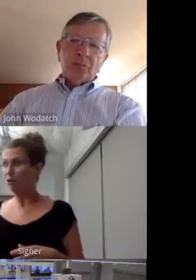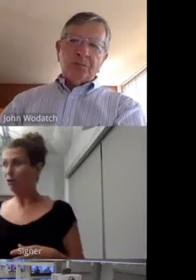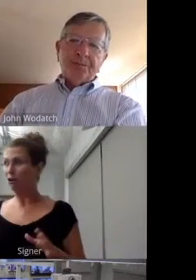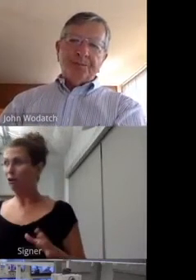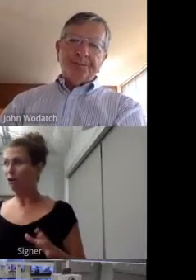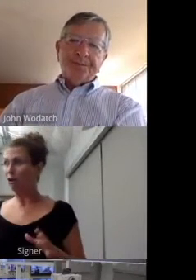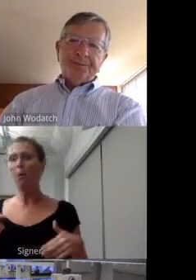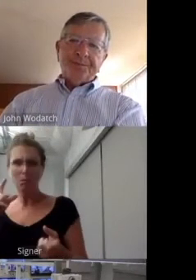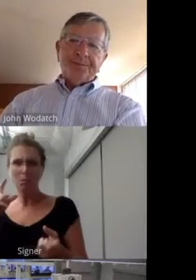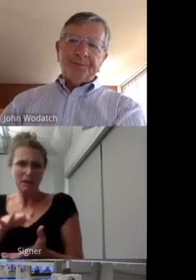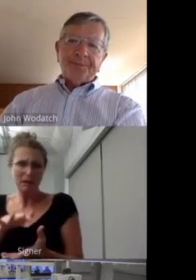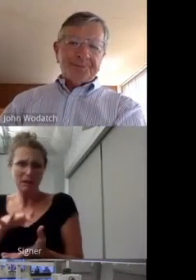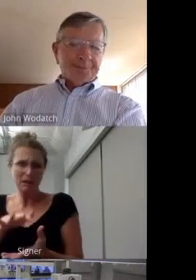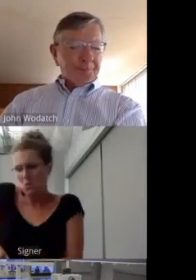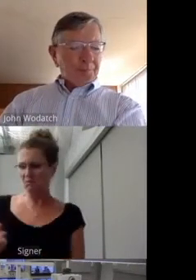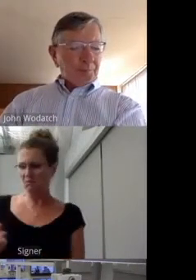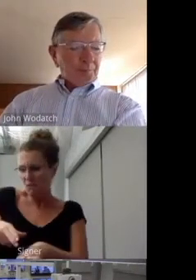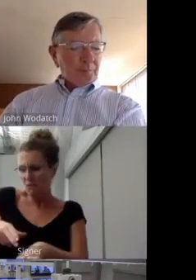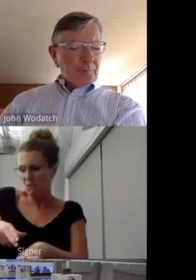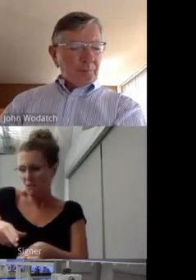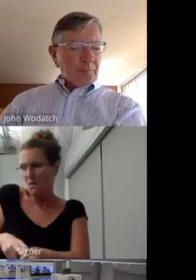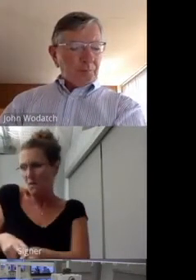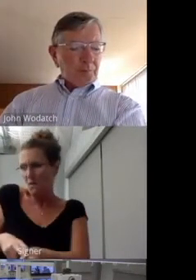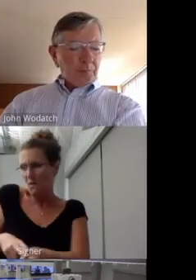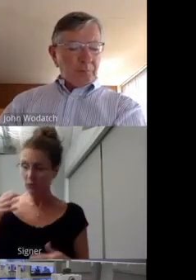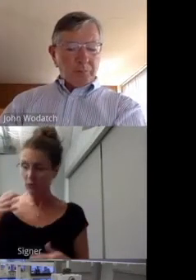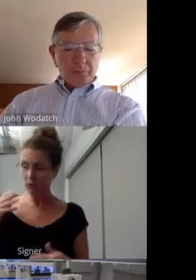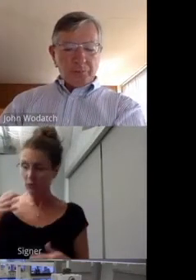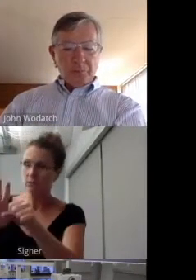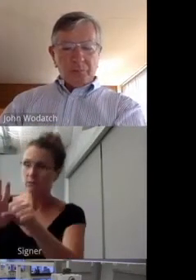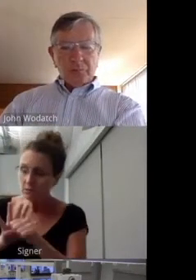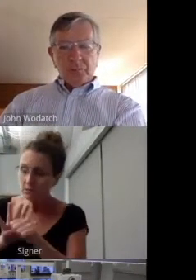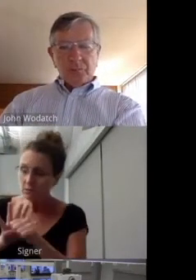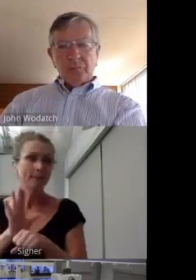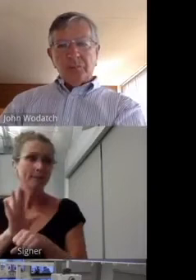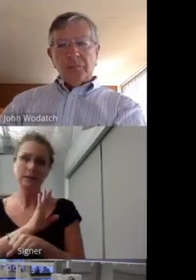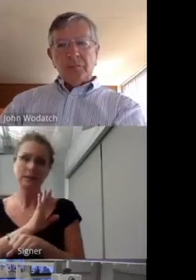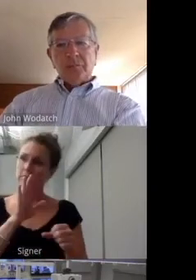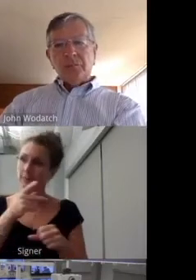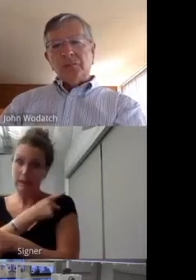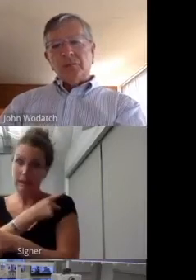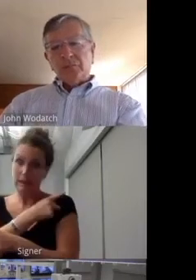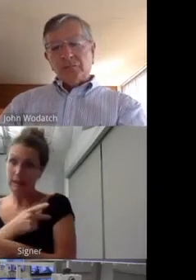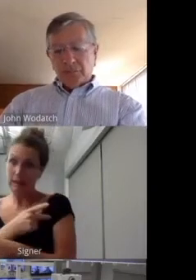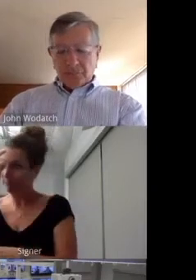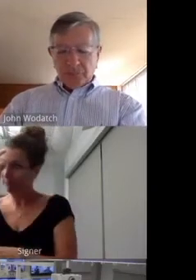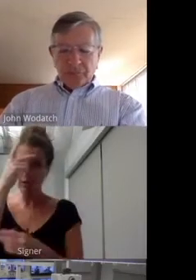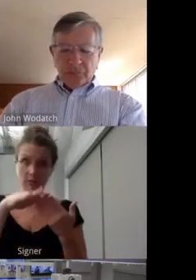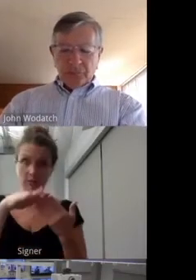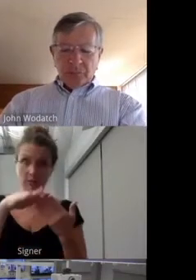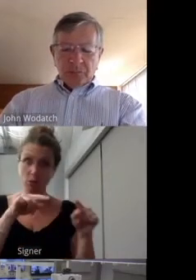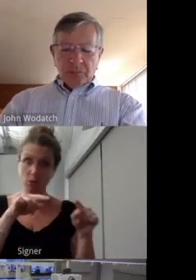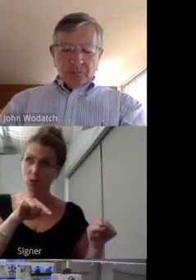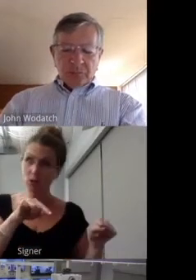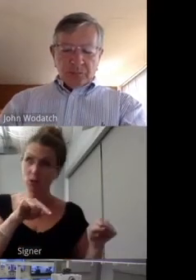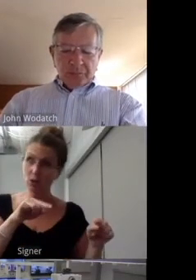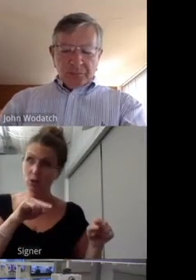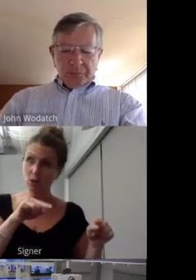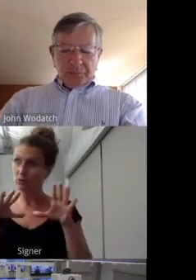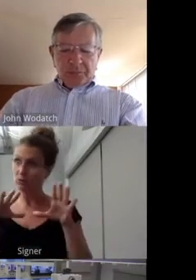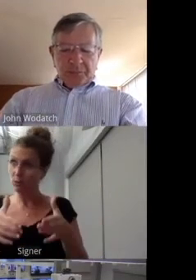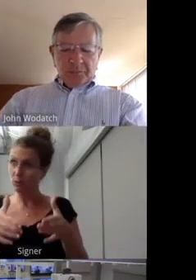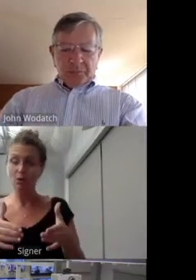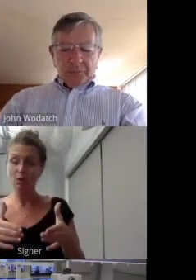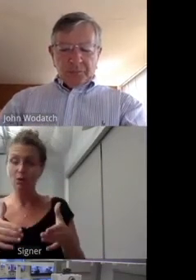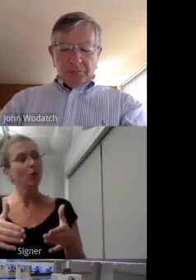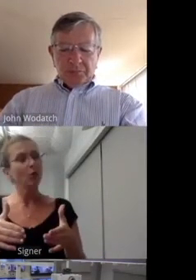people, both in the business community and in the political community. So one of the opposition parties were very concerned about cost.